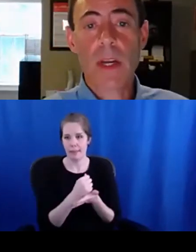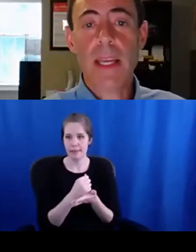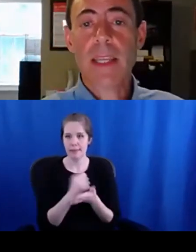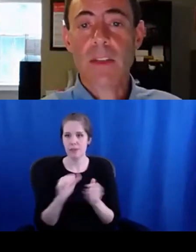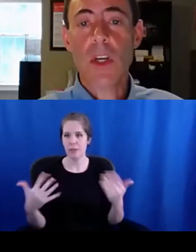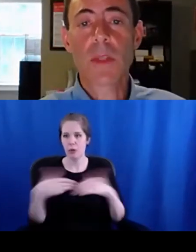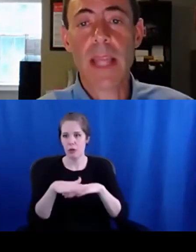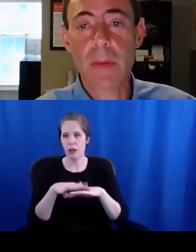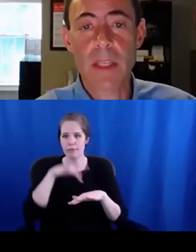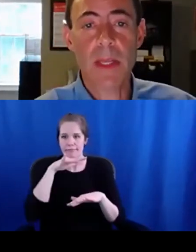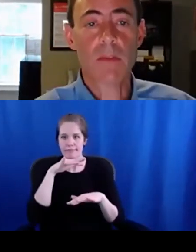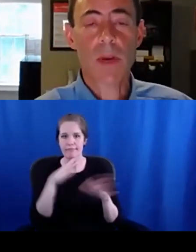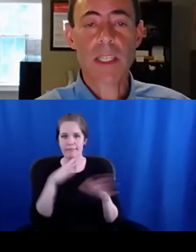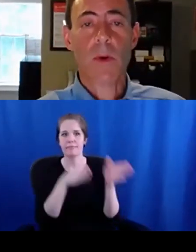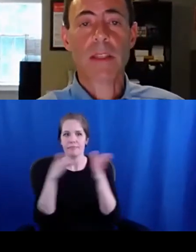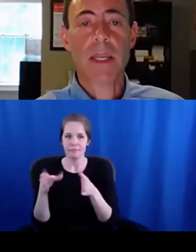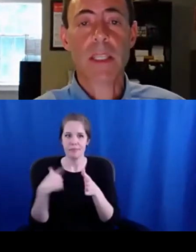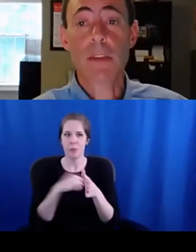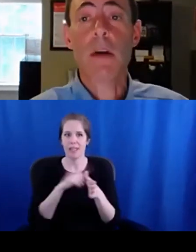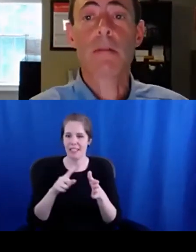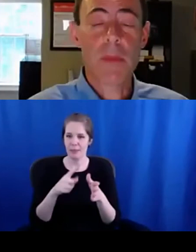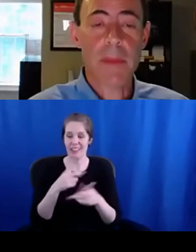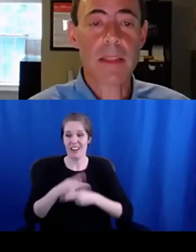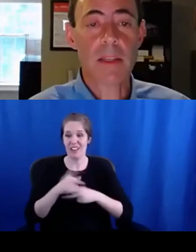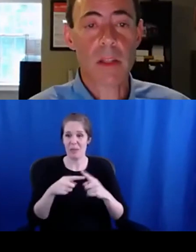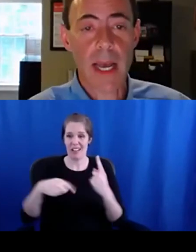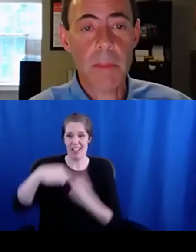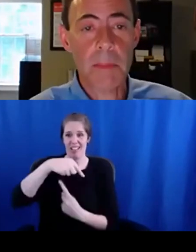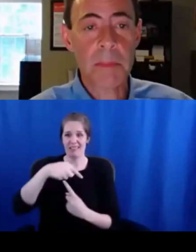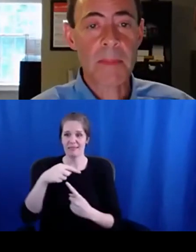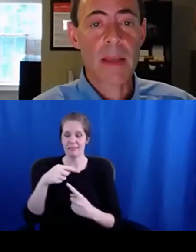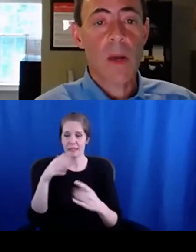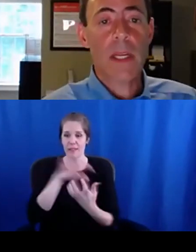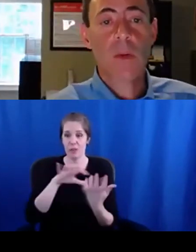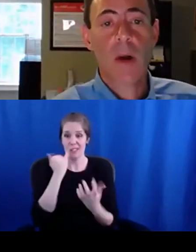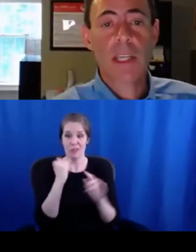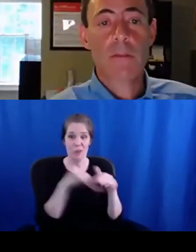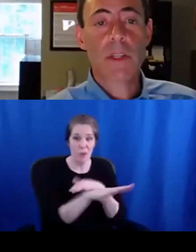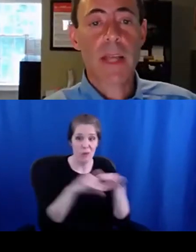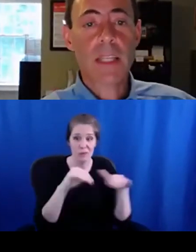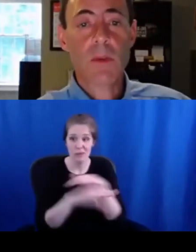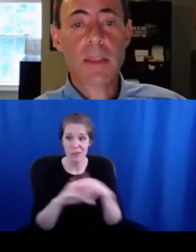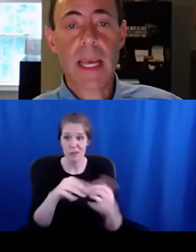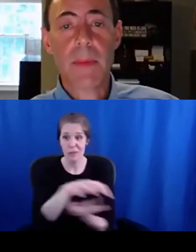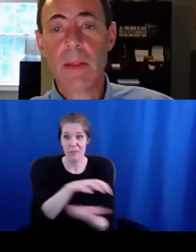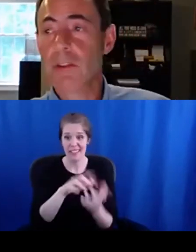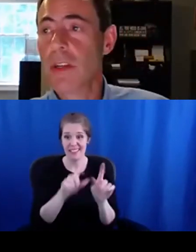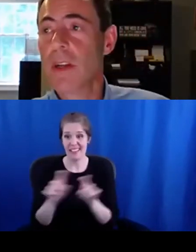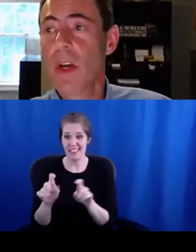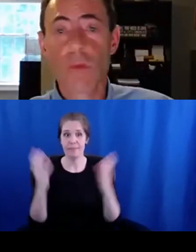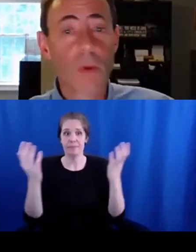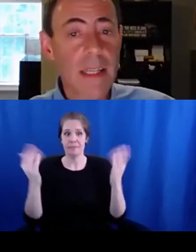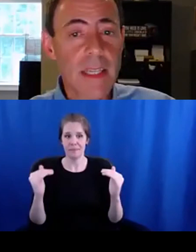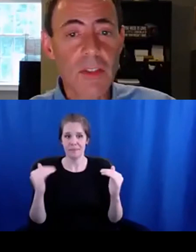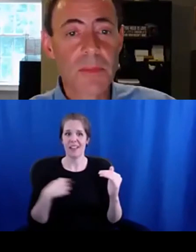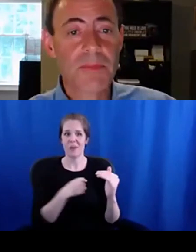looking at test tubes and labels as means of transporting specimens from the bedside to the lab. We need to watch out for delays between sample collection and